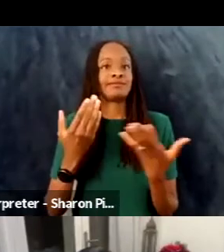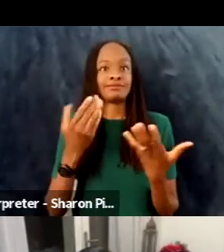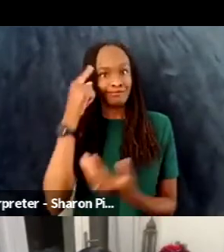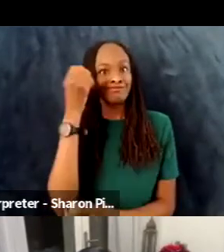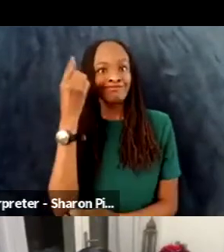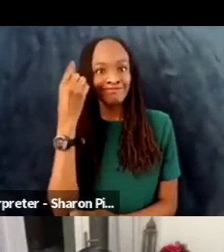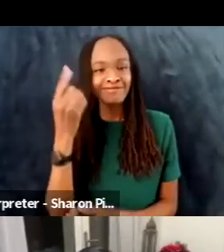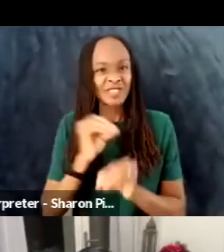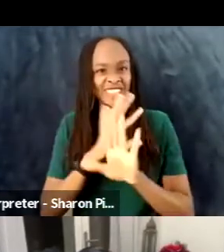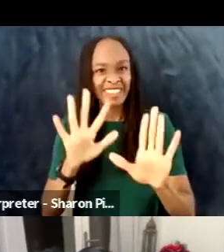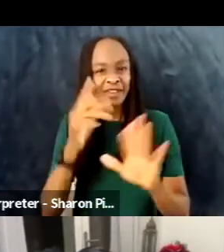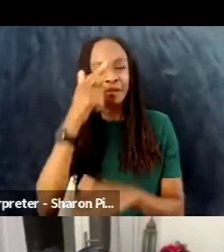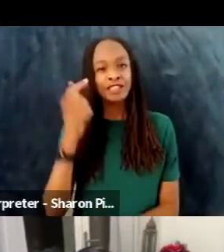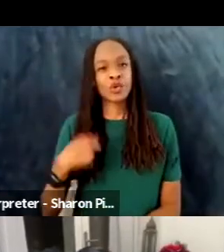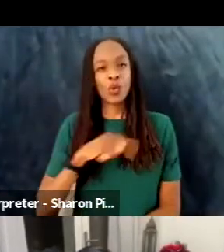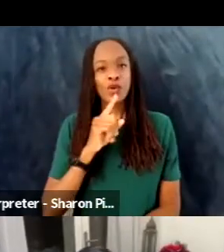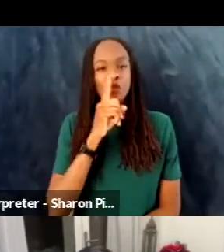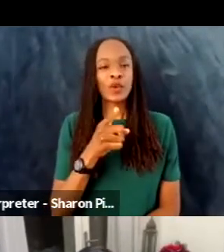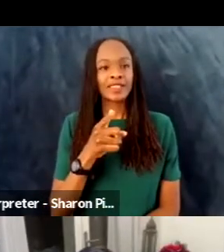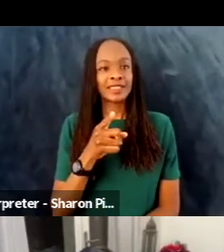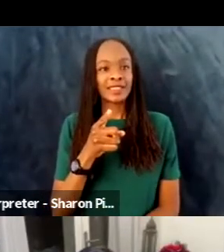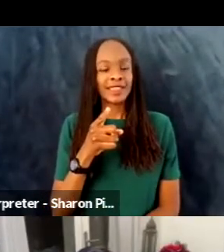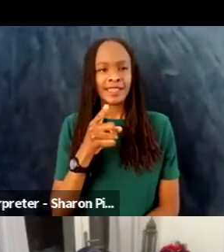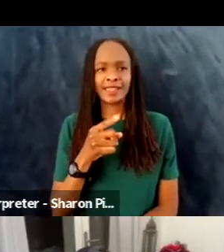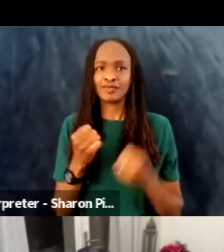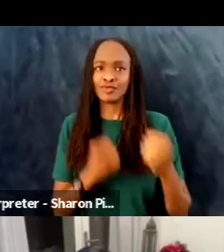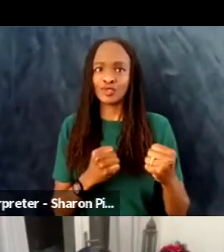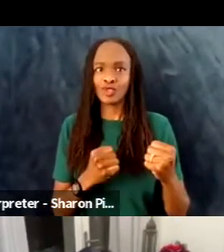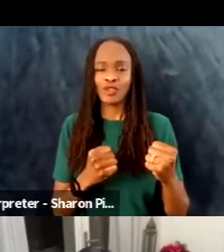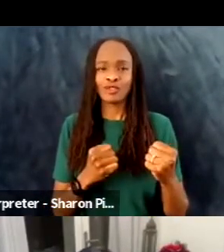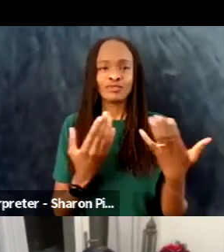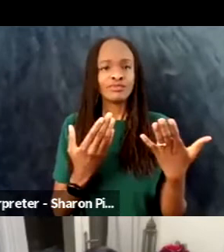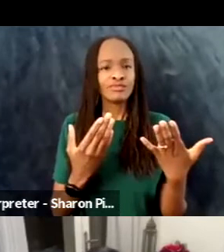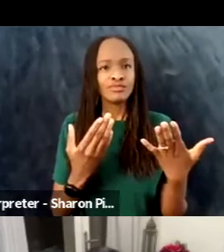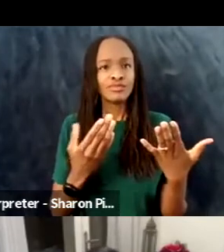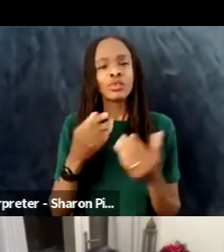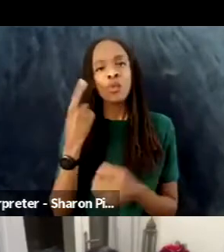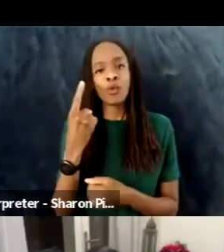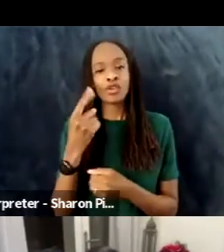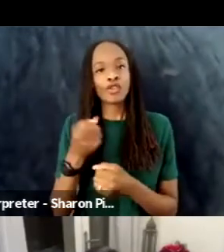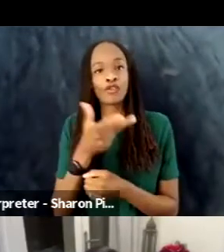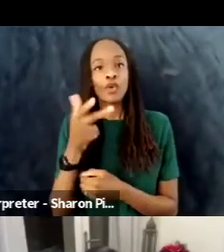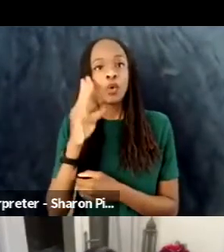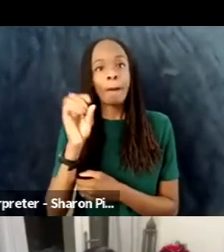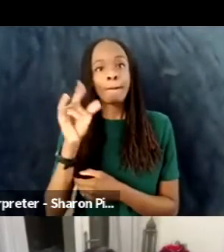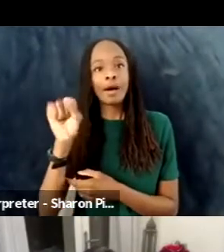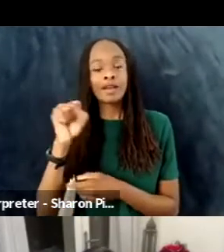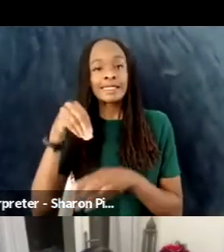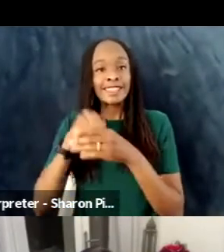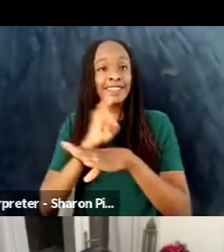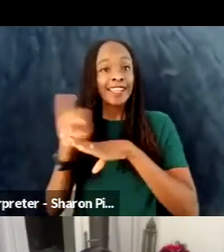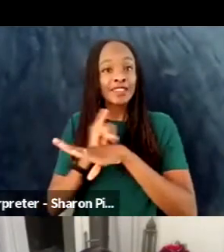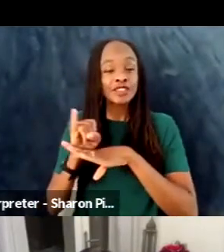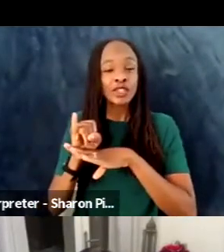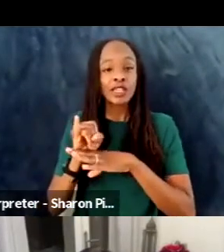a very, robust industry body, one of the few bodies in the industry who actually